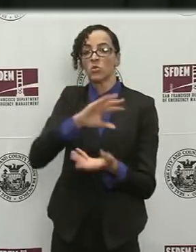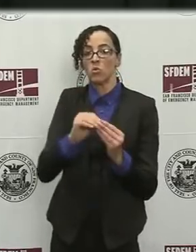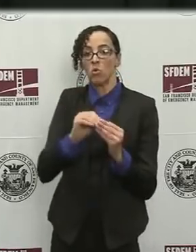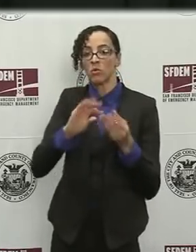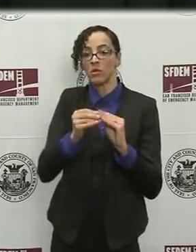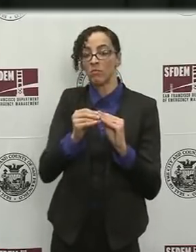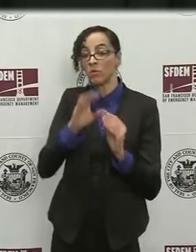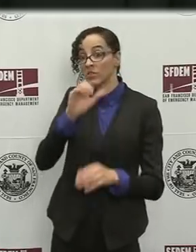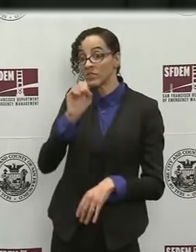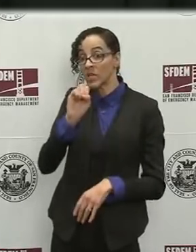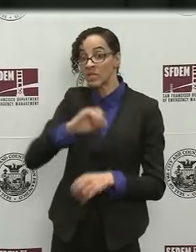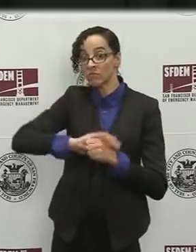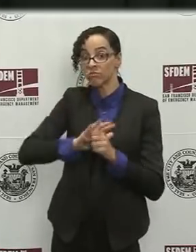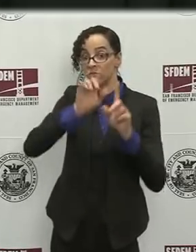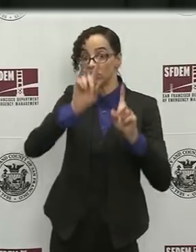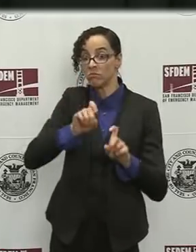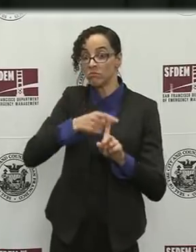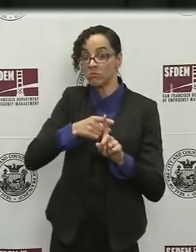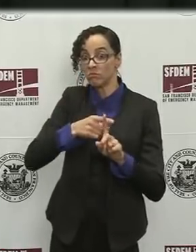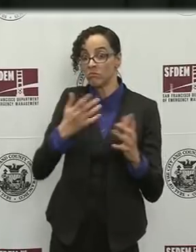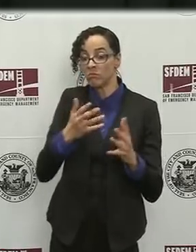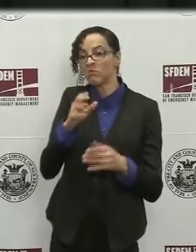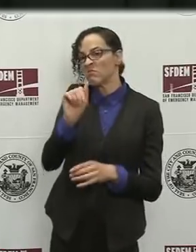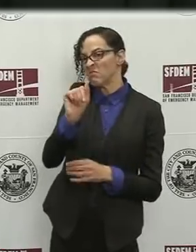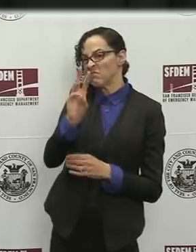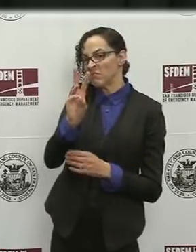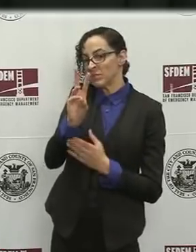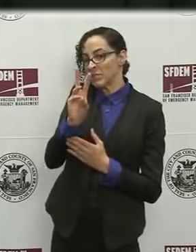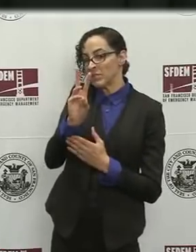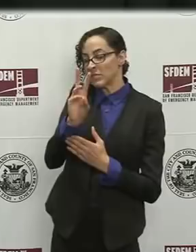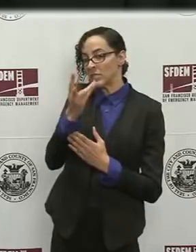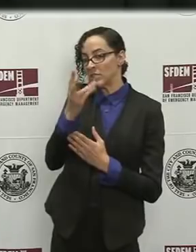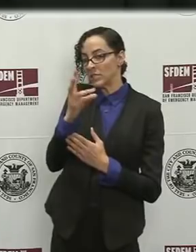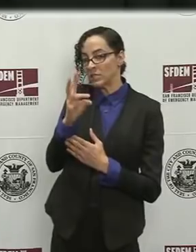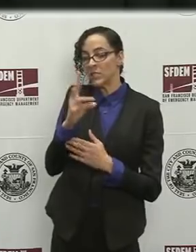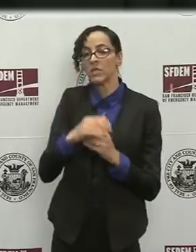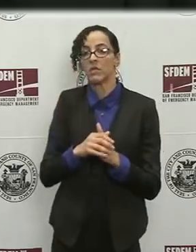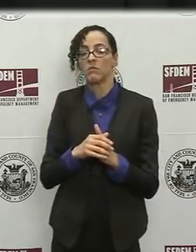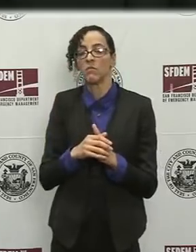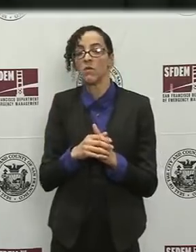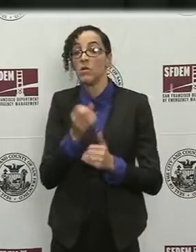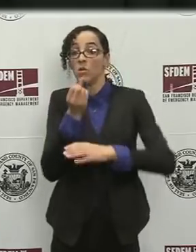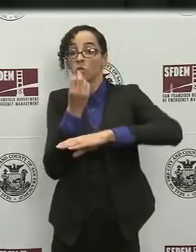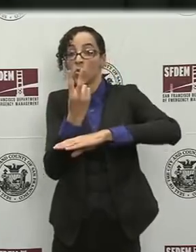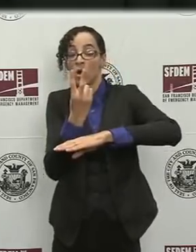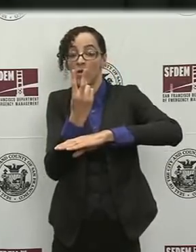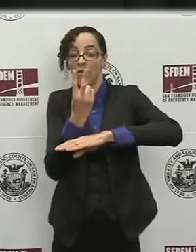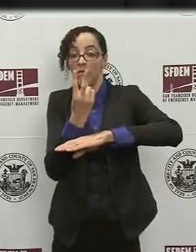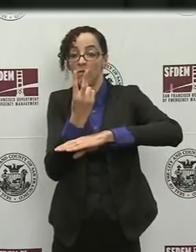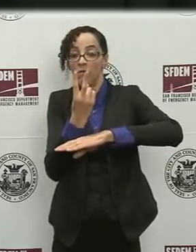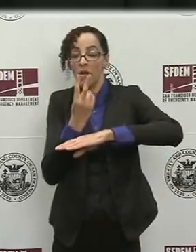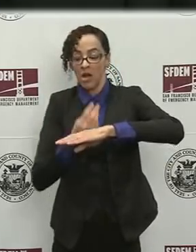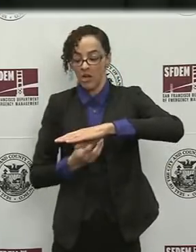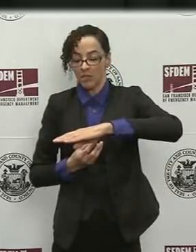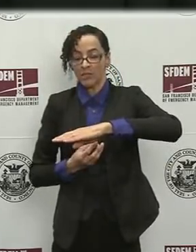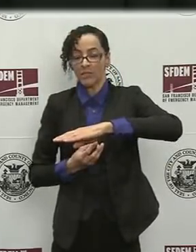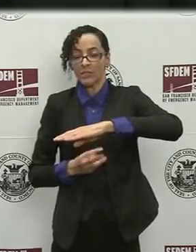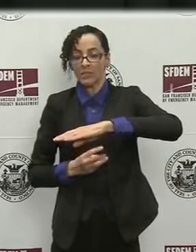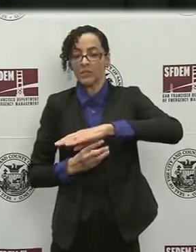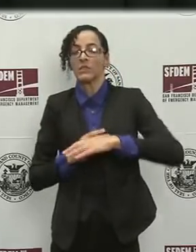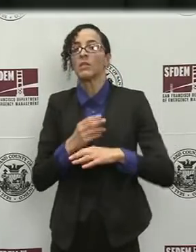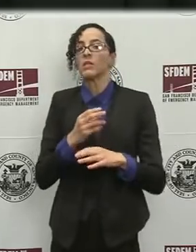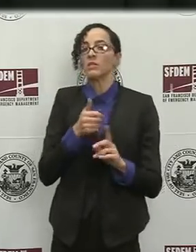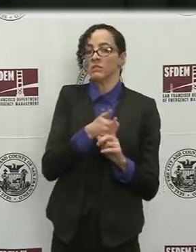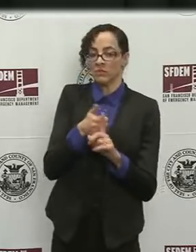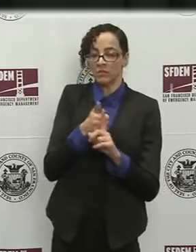16. 12 of the confirmed cases are among staff, and 4 are